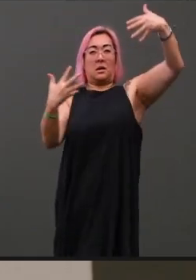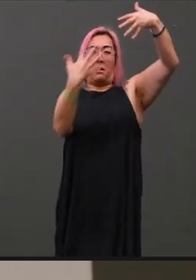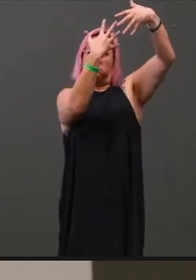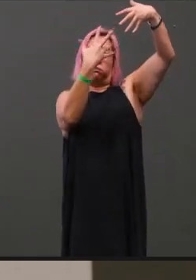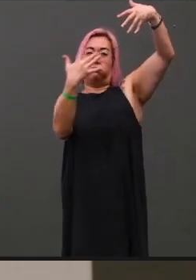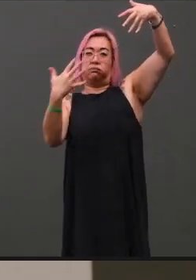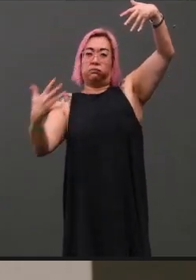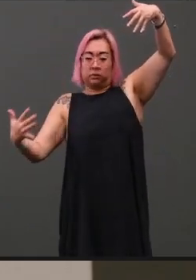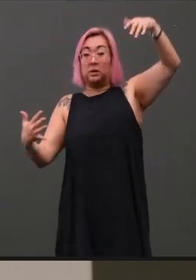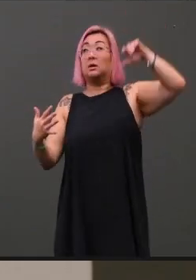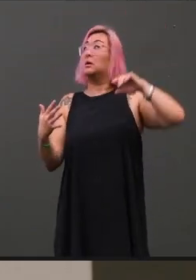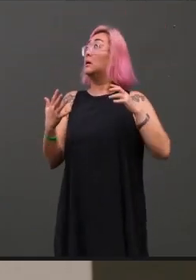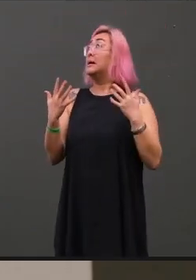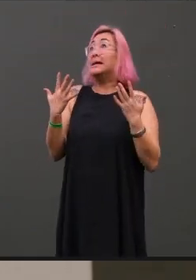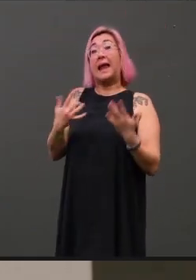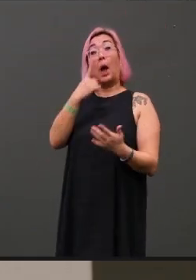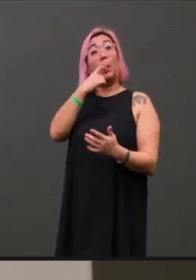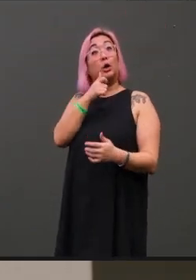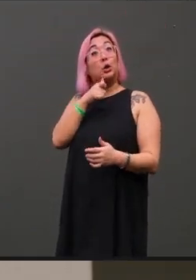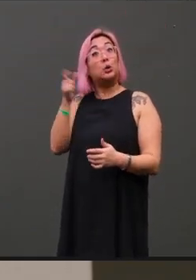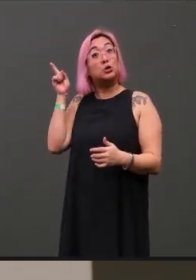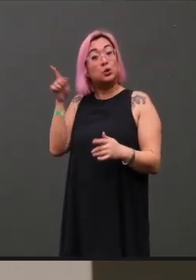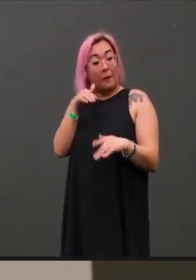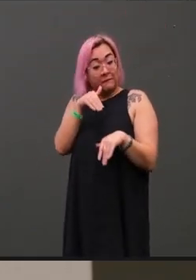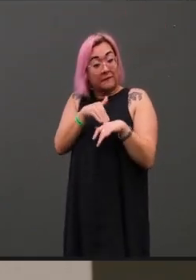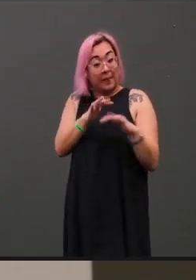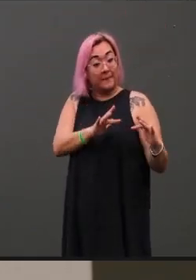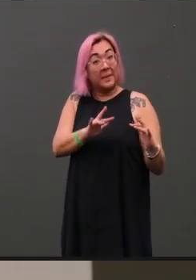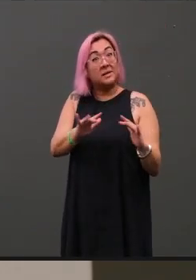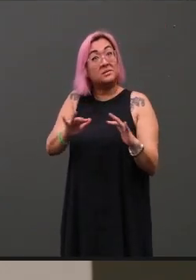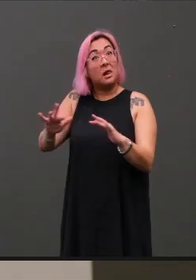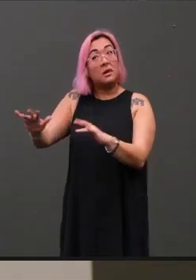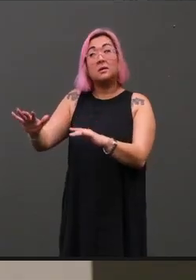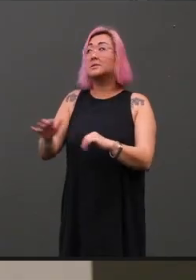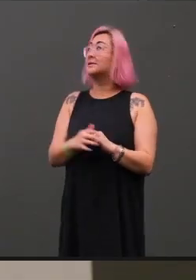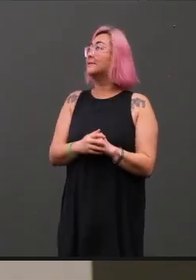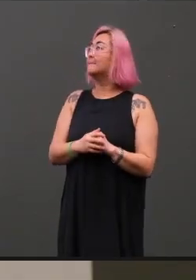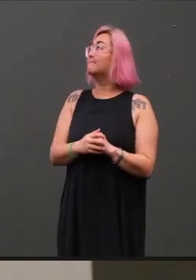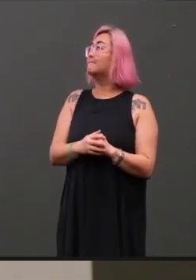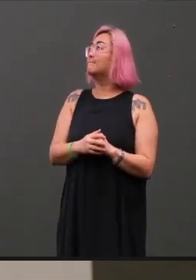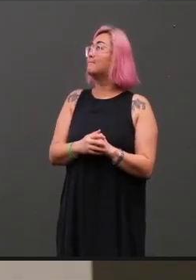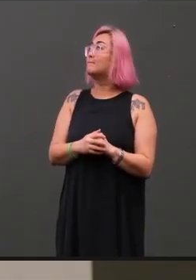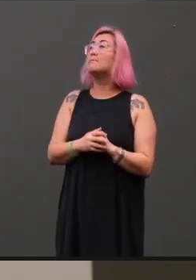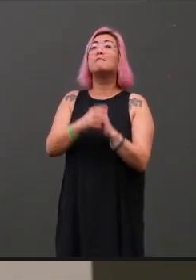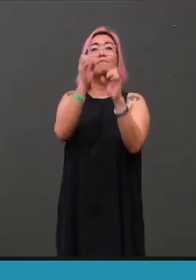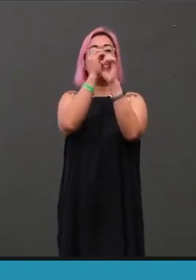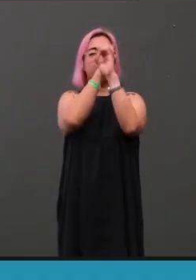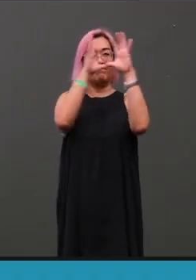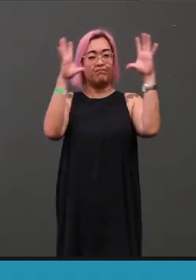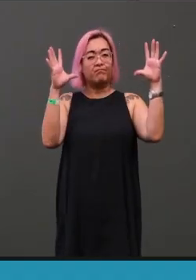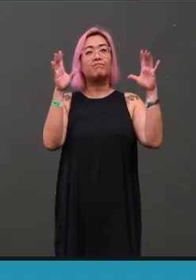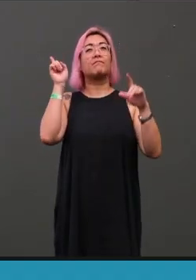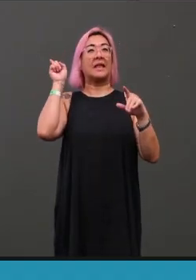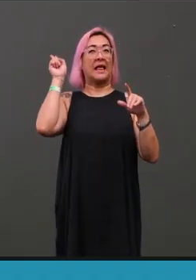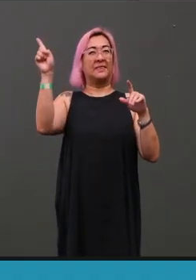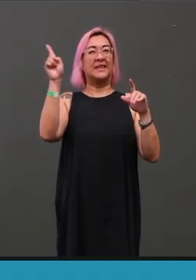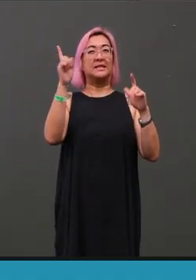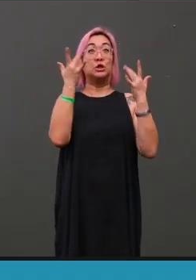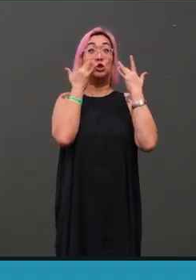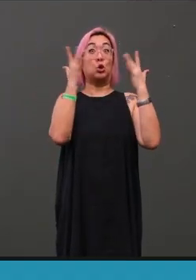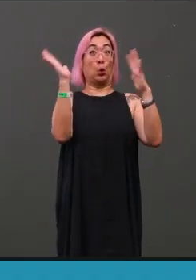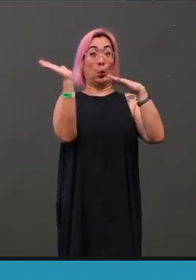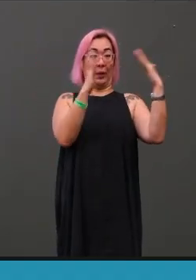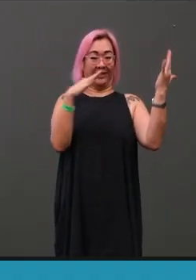moving? Then we can think of the noise as the amount of wind, where black is no wind, and red is maximum wind. And